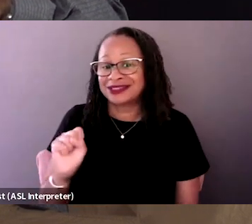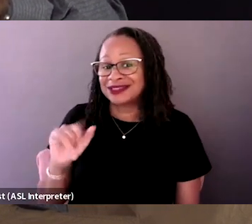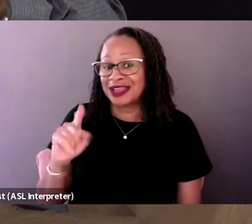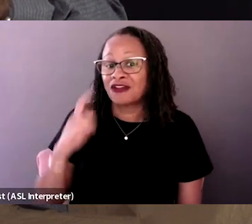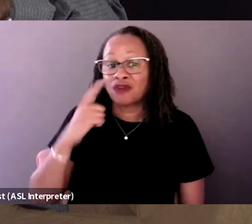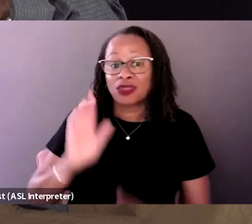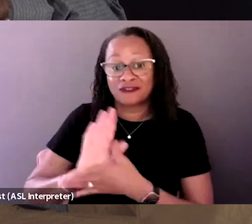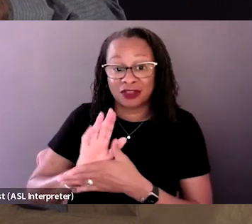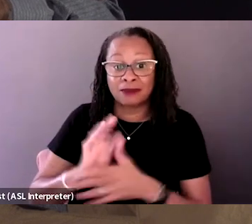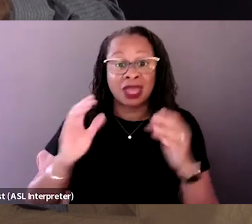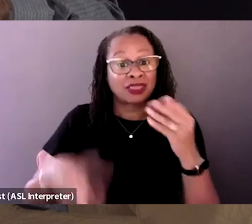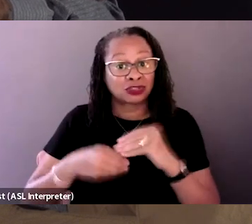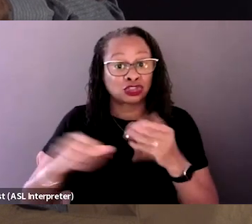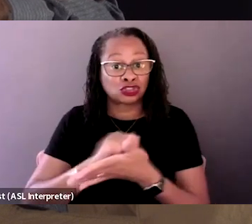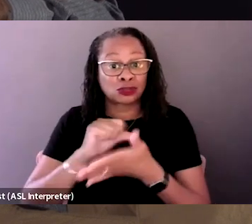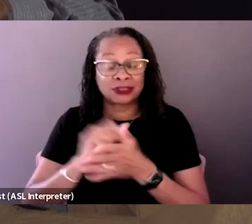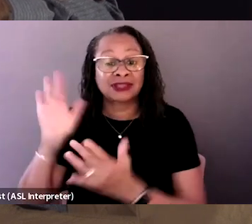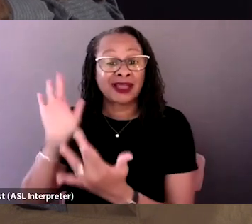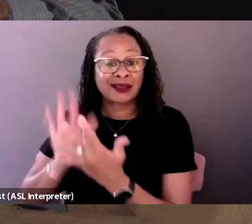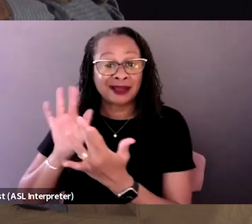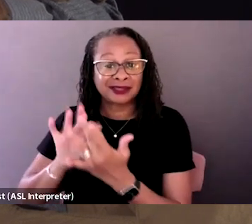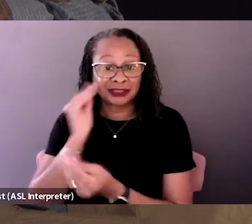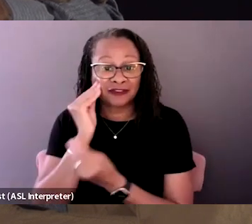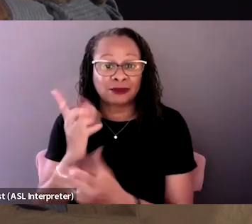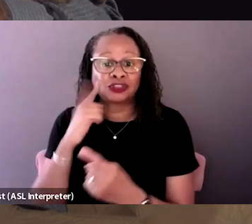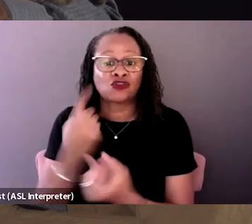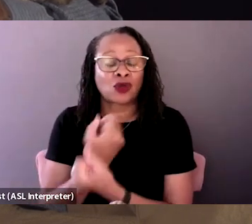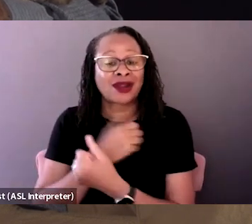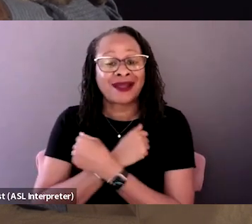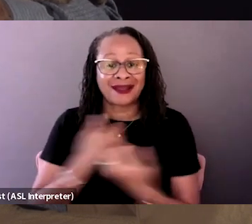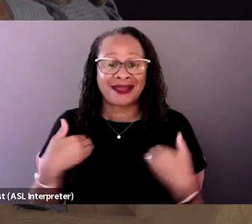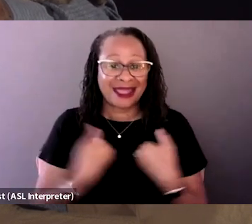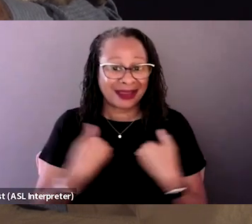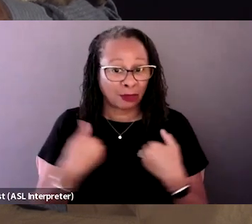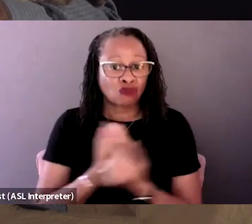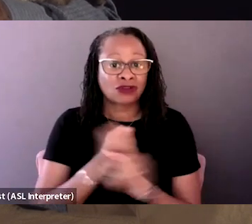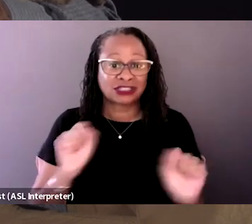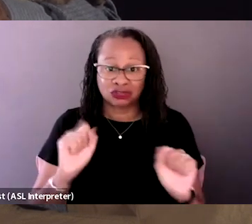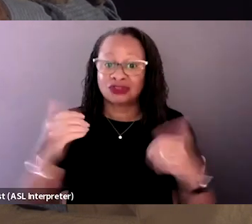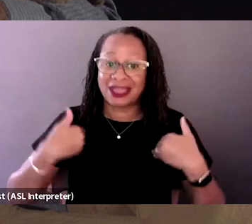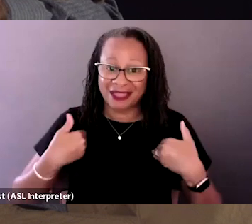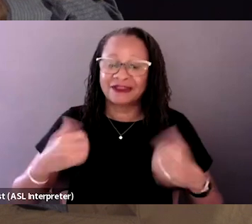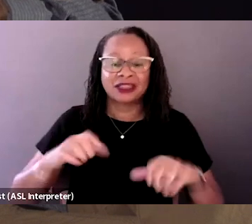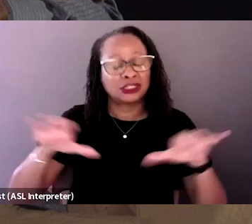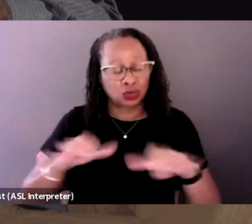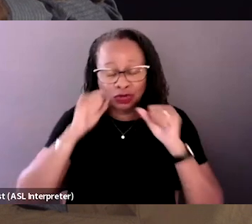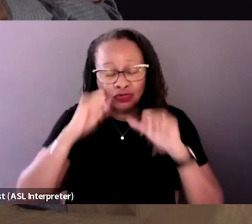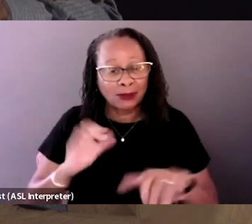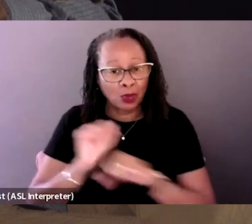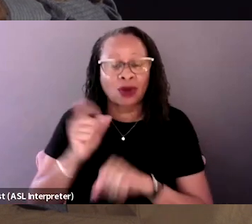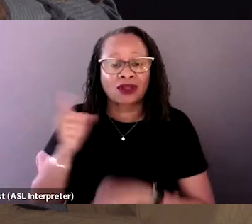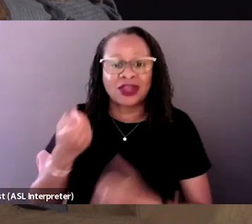the site of our film, you can find contact of our animal rescue. They make